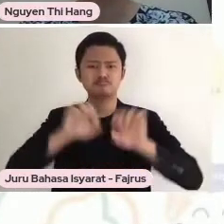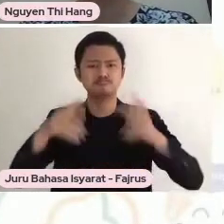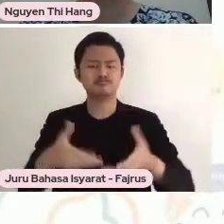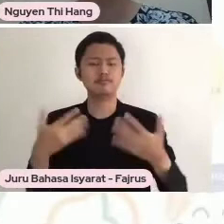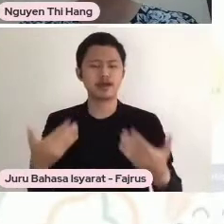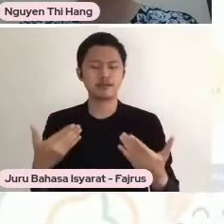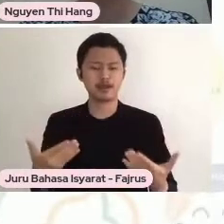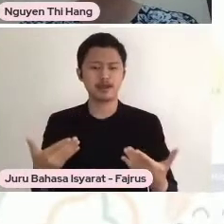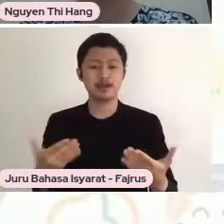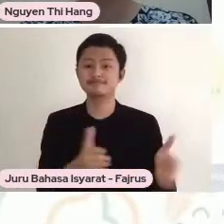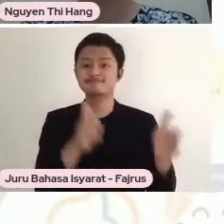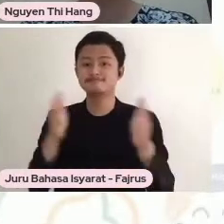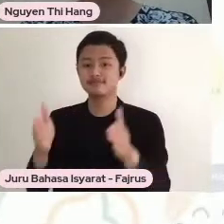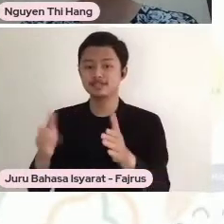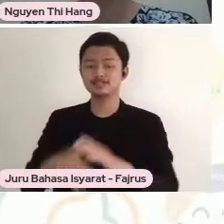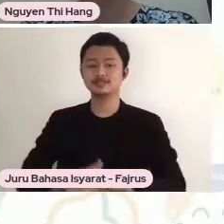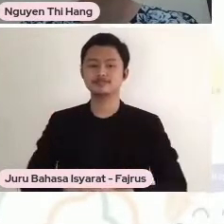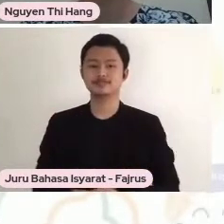Next.